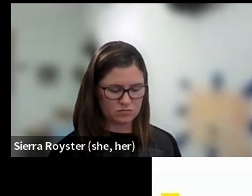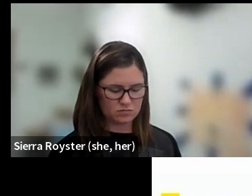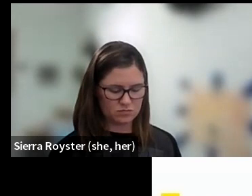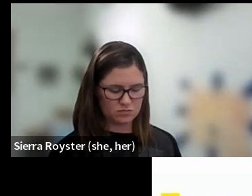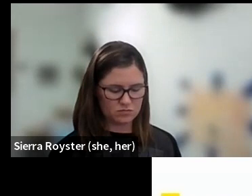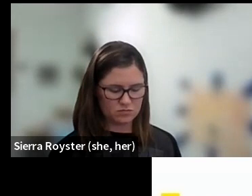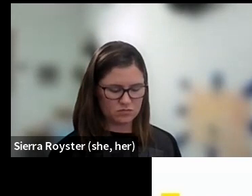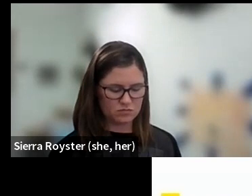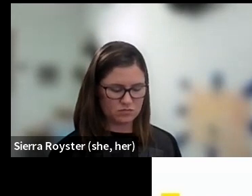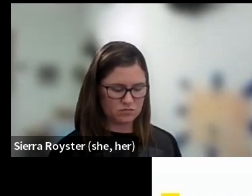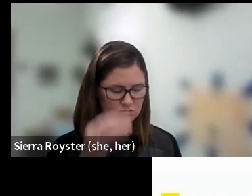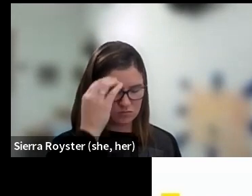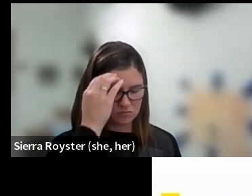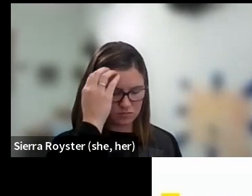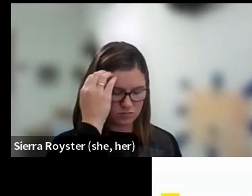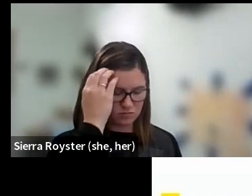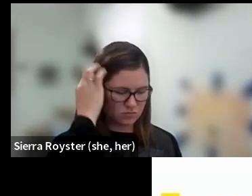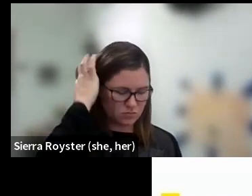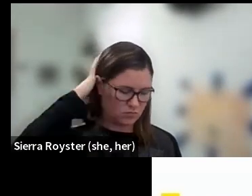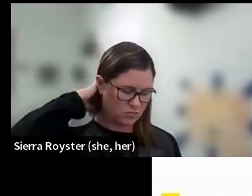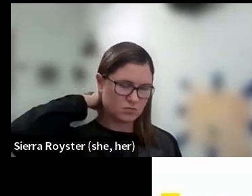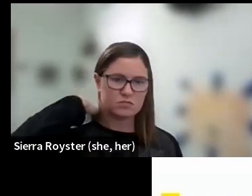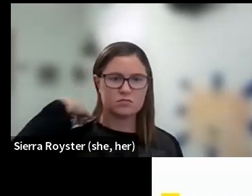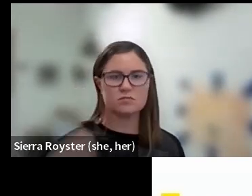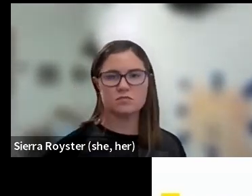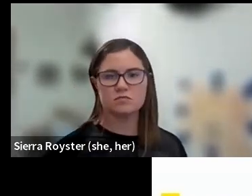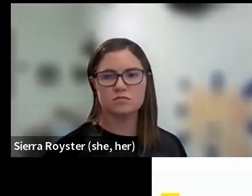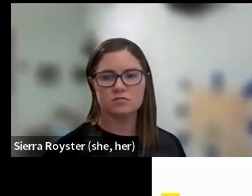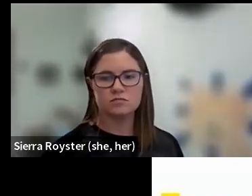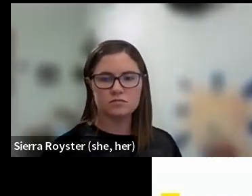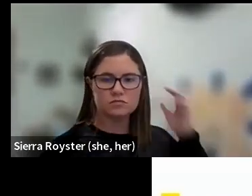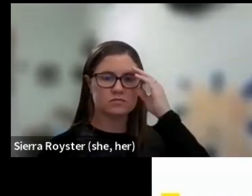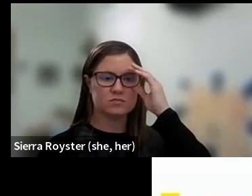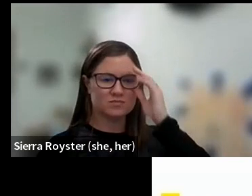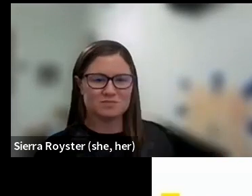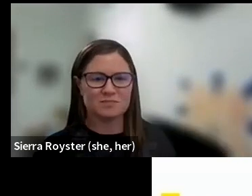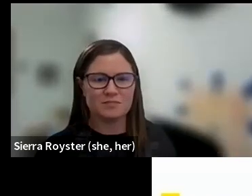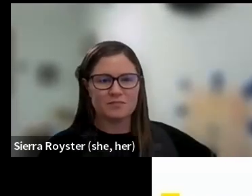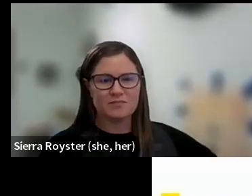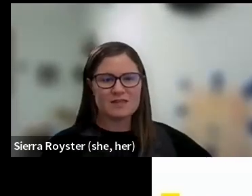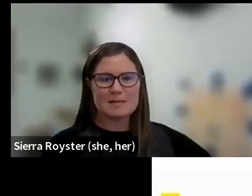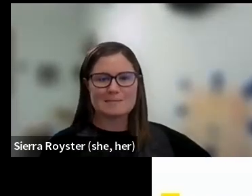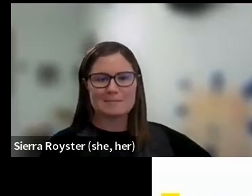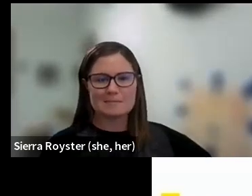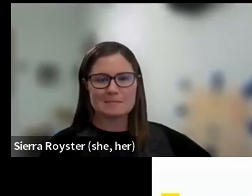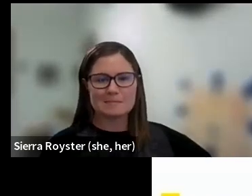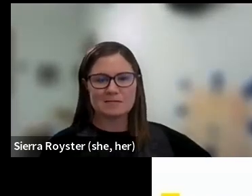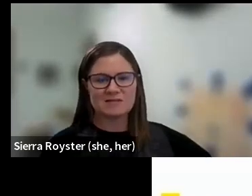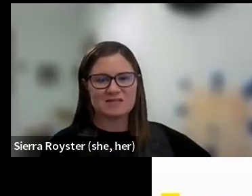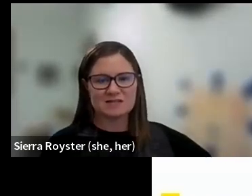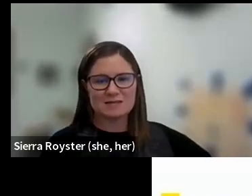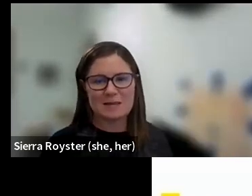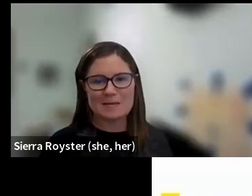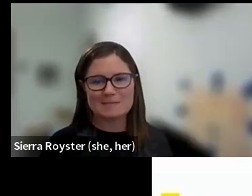Virginia. Although I did Wildlife or Wildlife, whatever they call it, Youth Leadership Forum or Academy, but at the time I was living